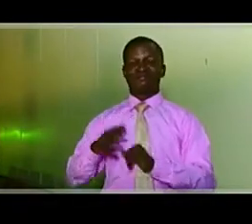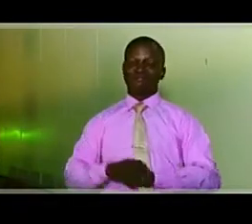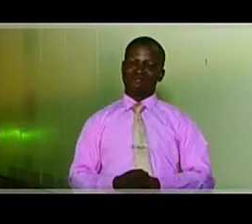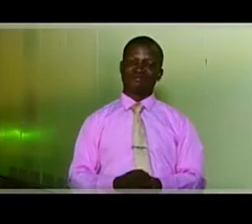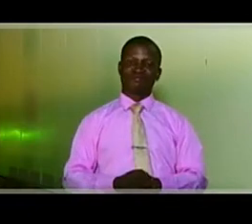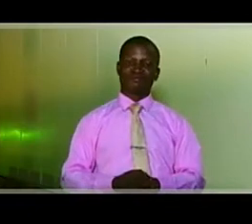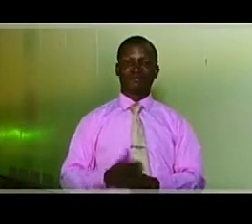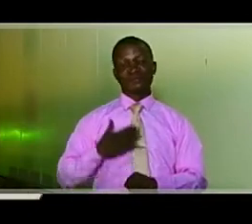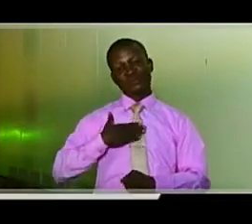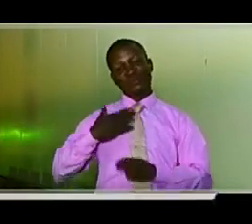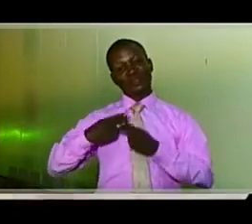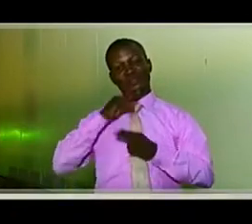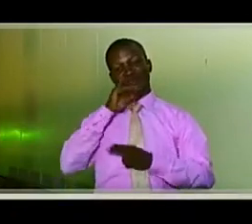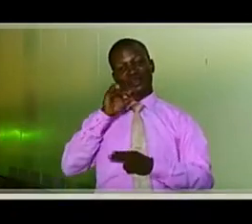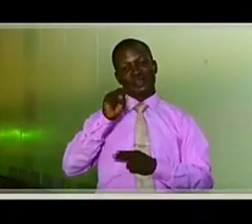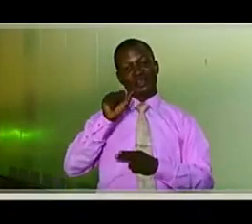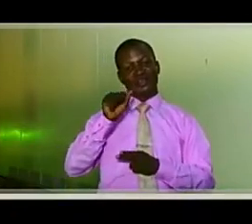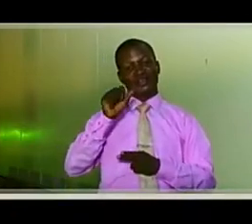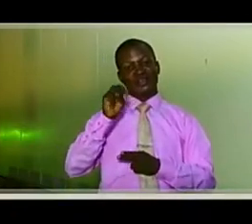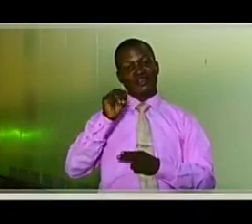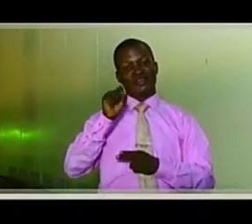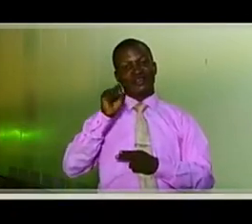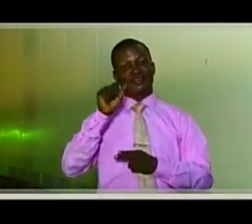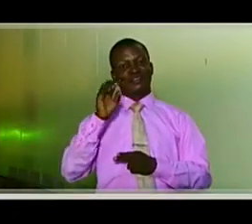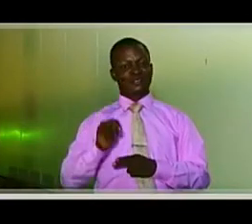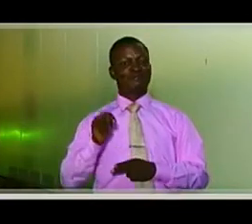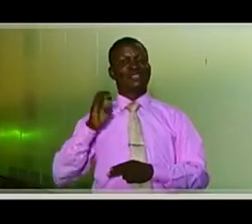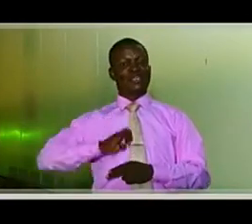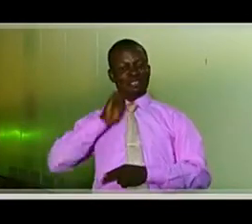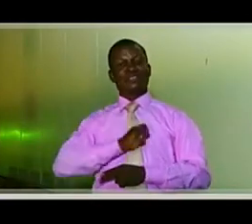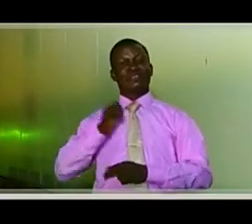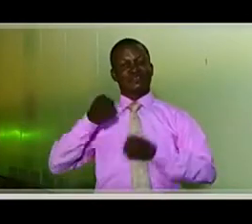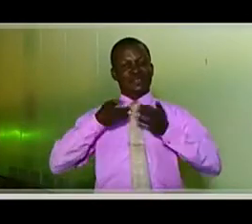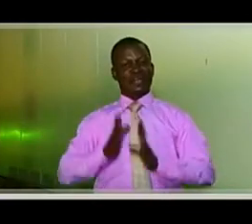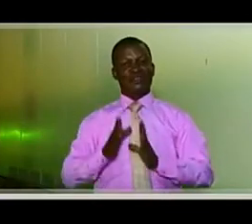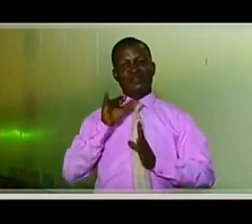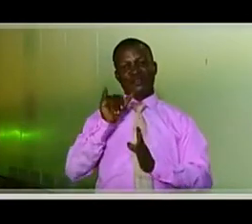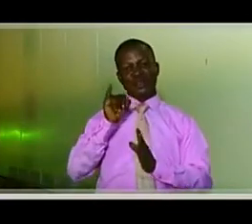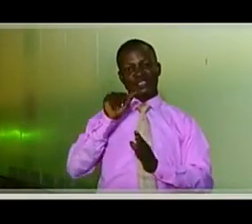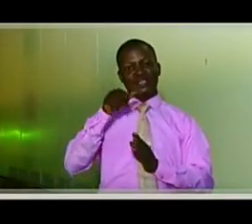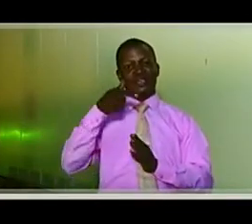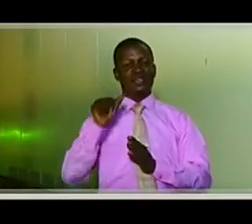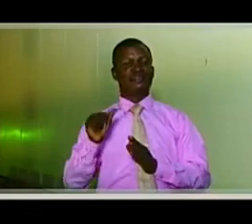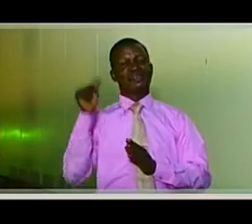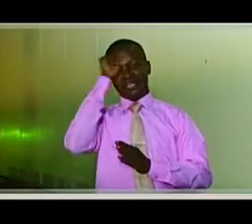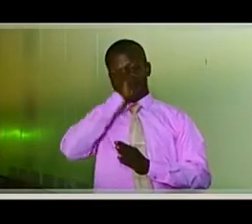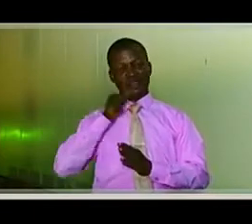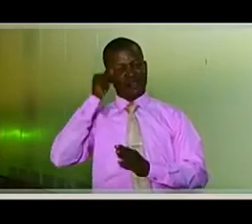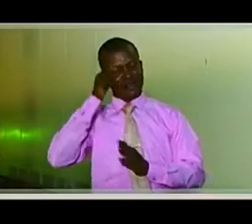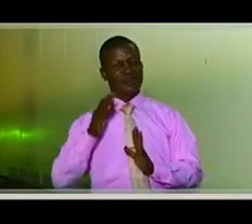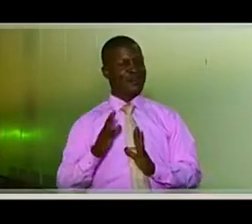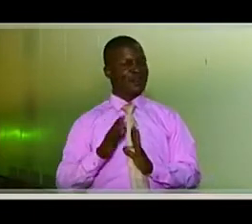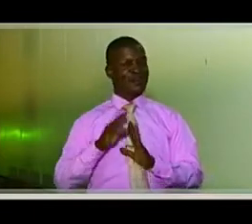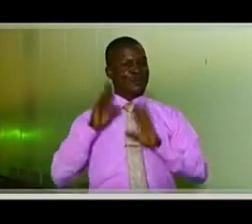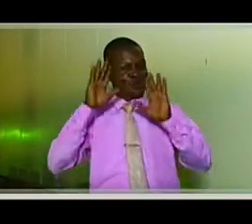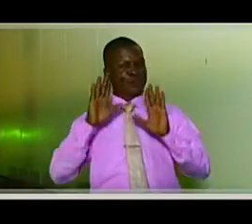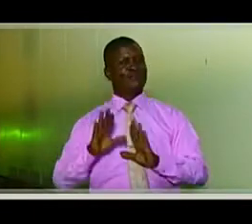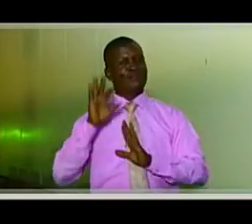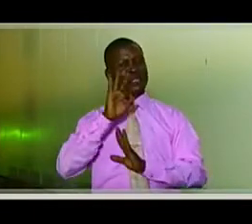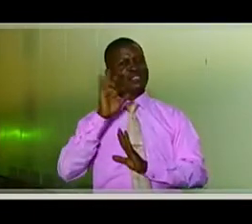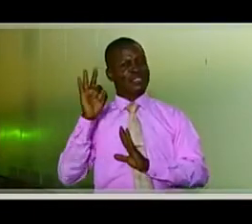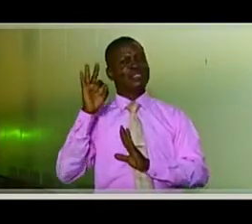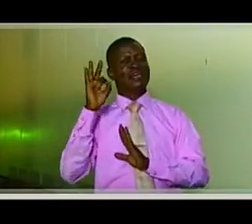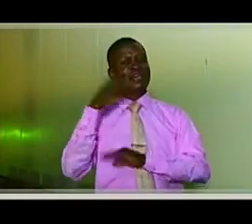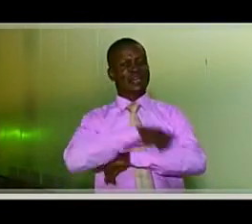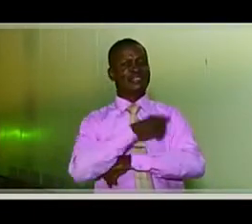My name is Samson Itodo, Executive Director, Yiaga Africa. It's exactly 399 days to the